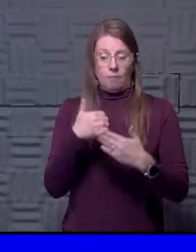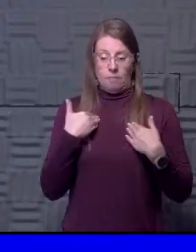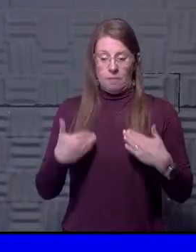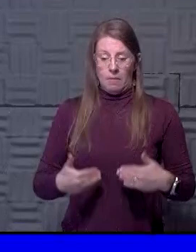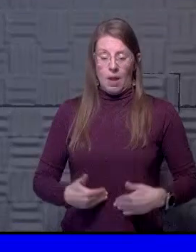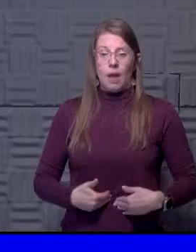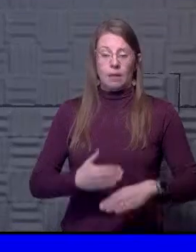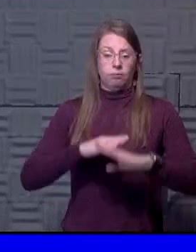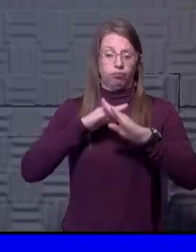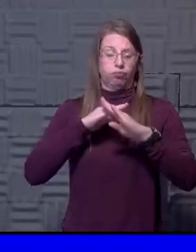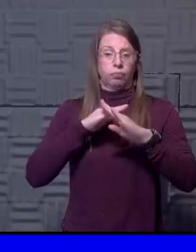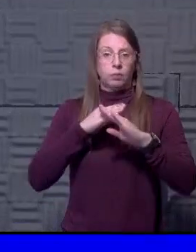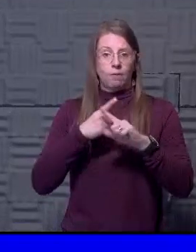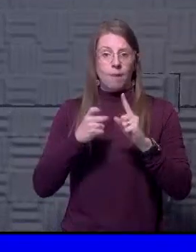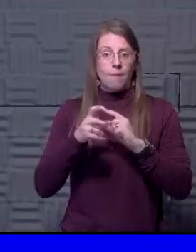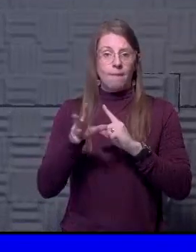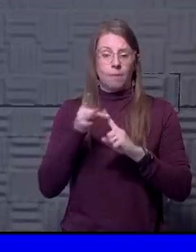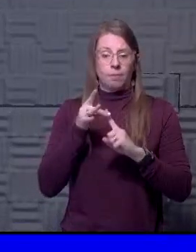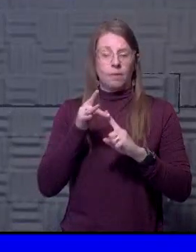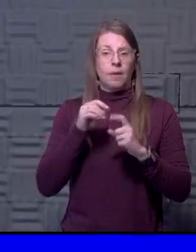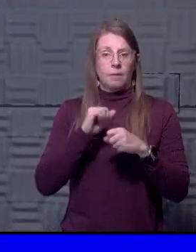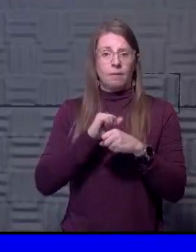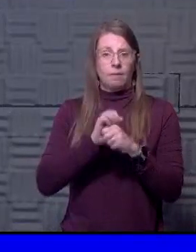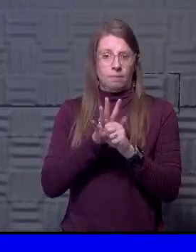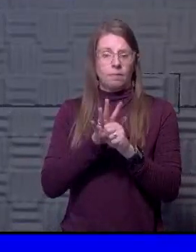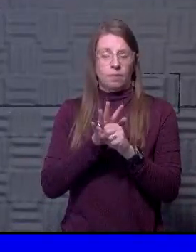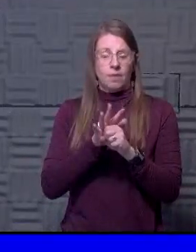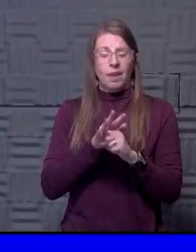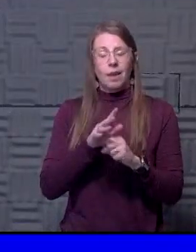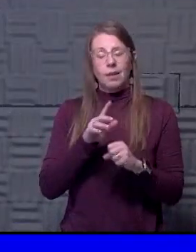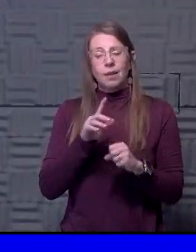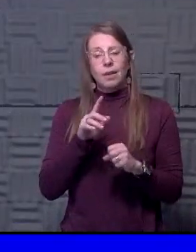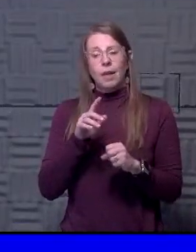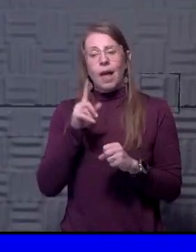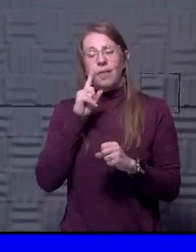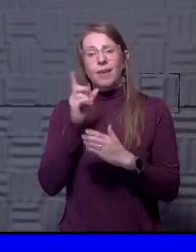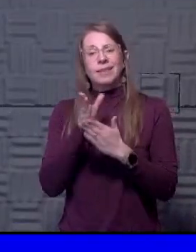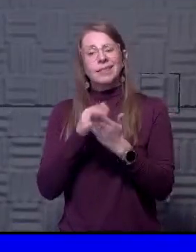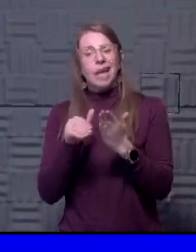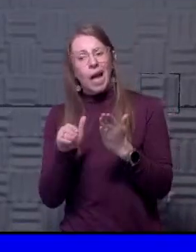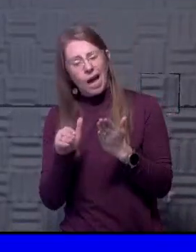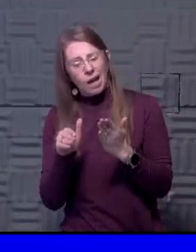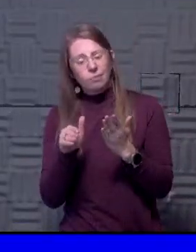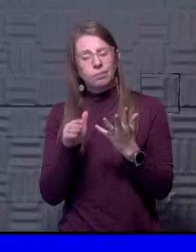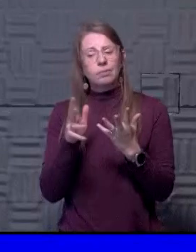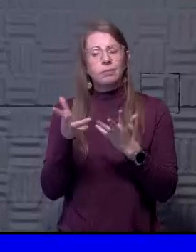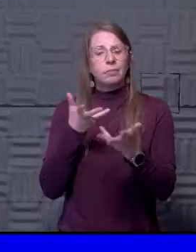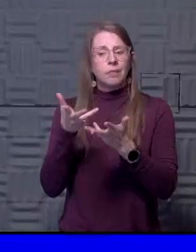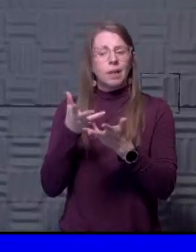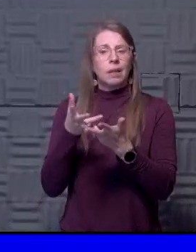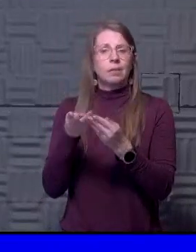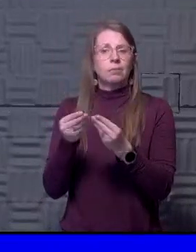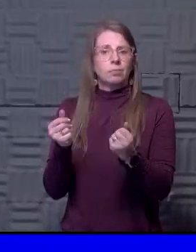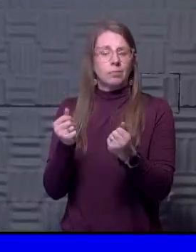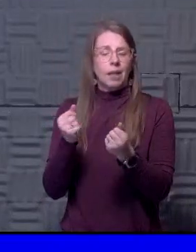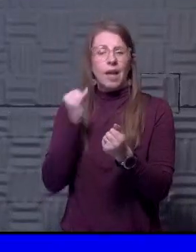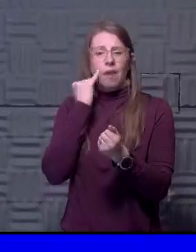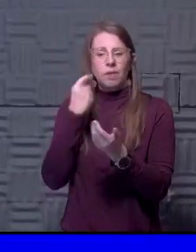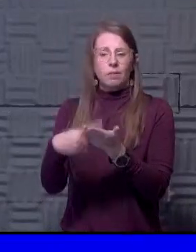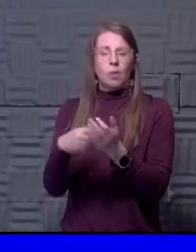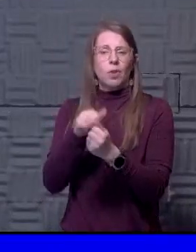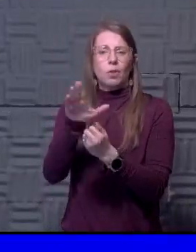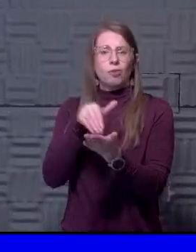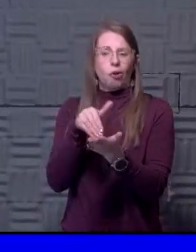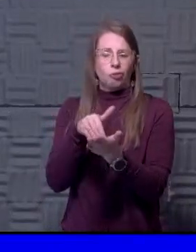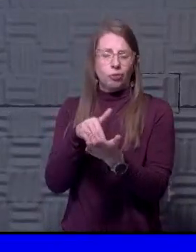a protective effect? And that's the biggest issue. And I think some of that can be elucidated when you talk with your physician about what kind of chemotherapy